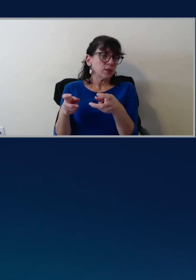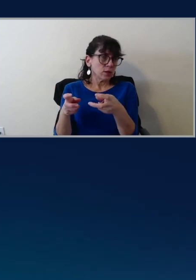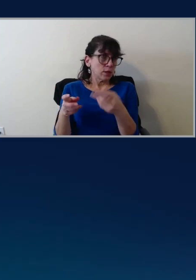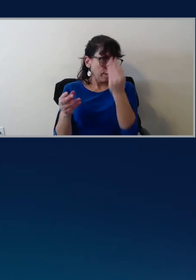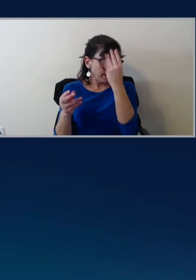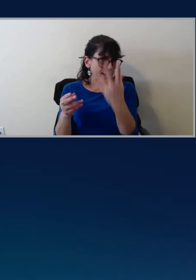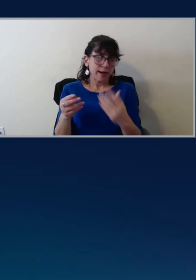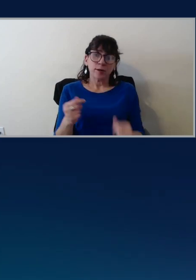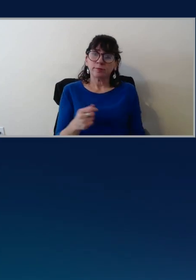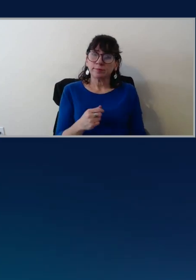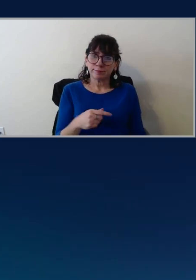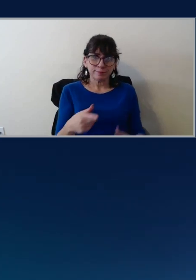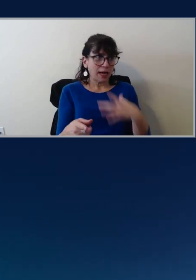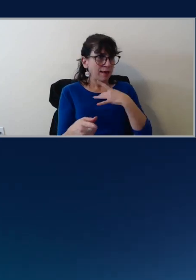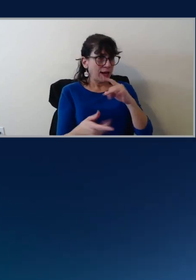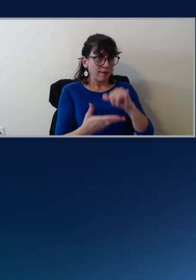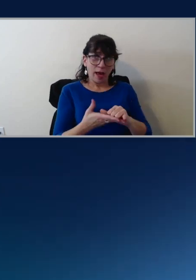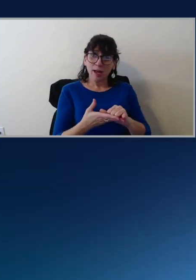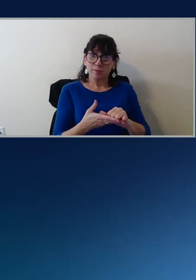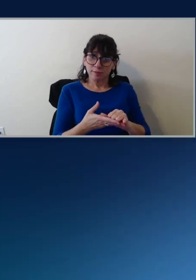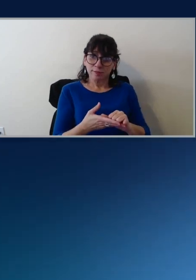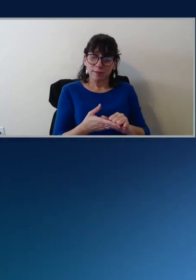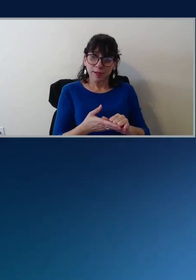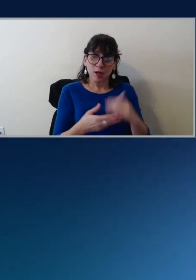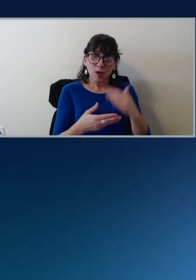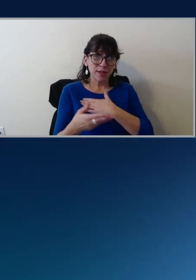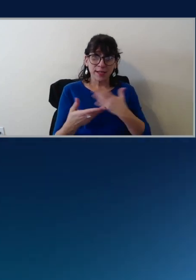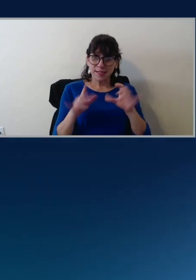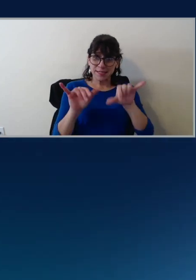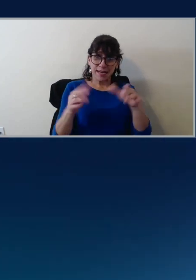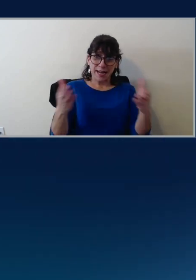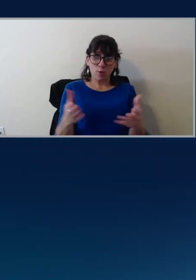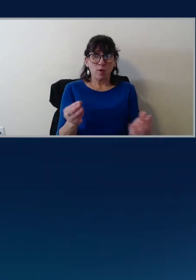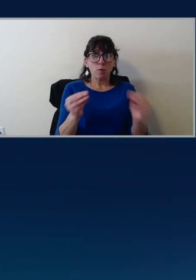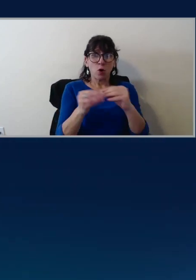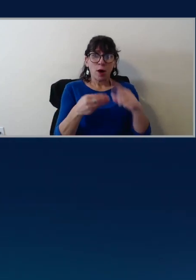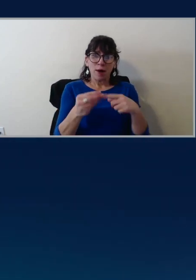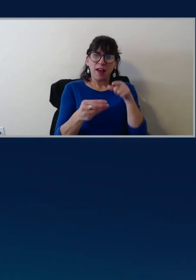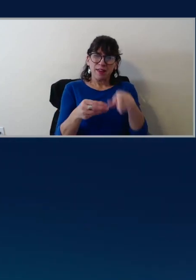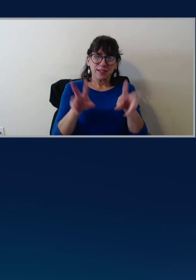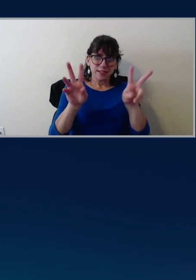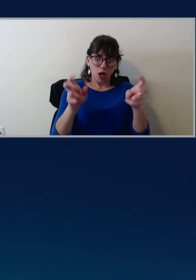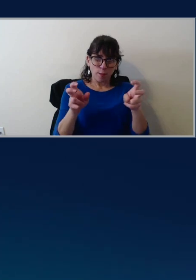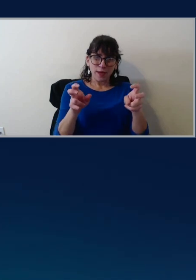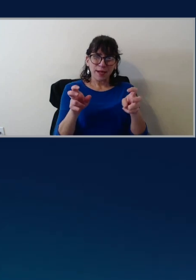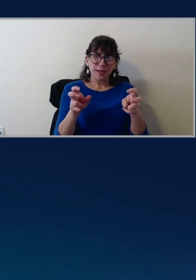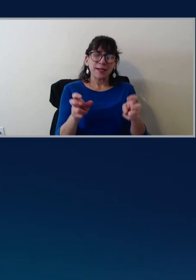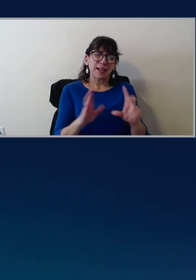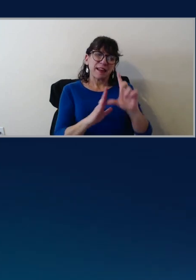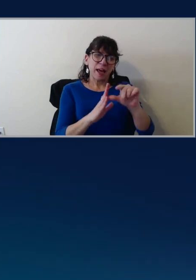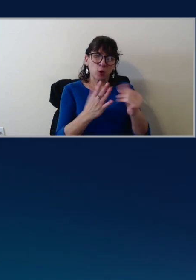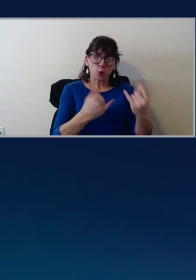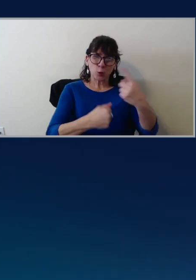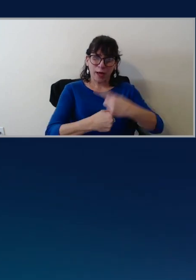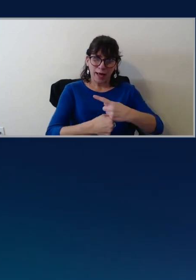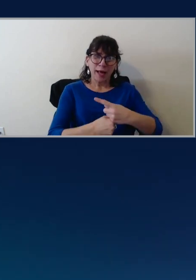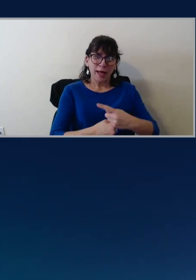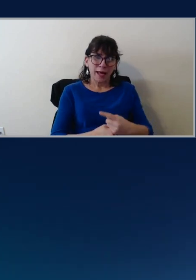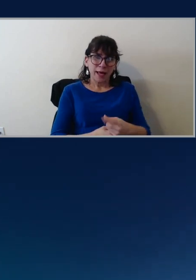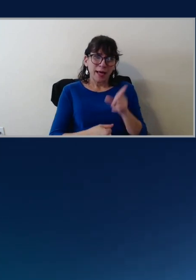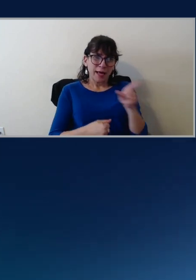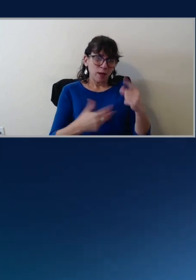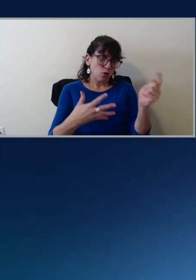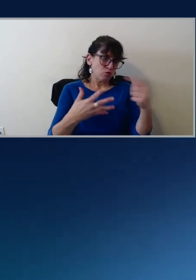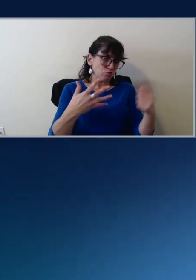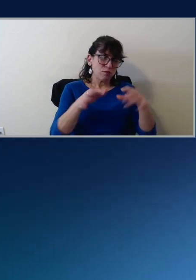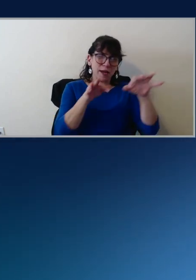that. So please stay tuned. We're going to have a lot more about this topic as well coming up later today. So Suman is going to go through a bit more